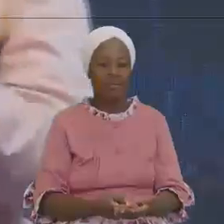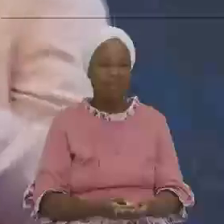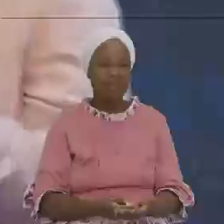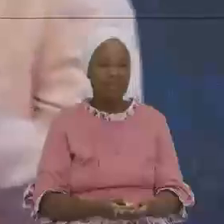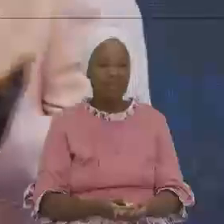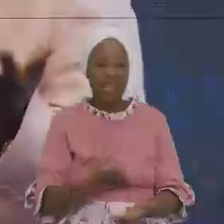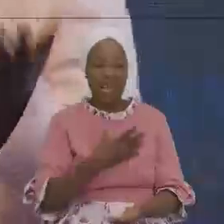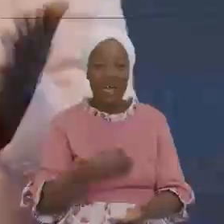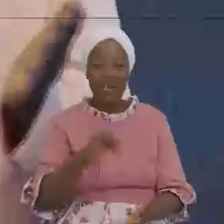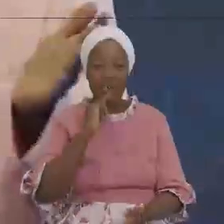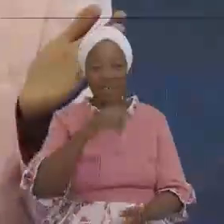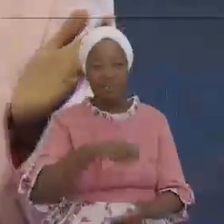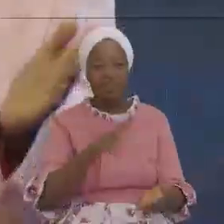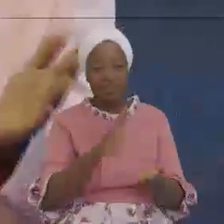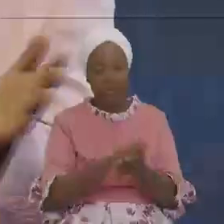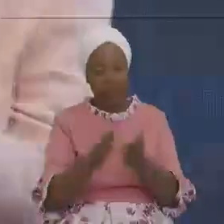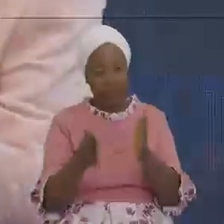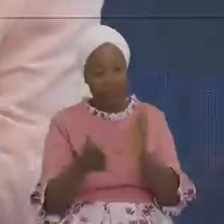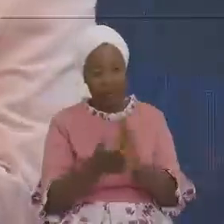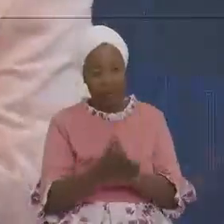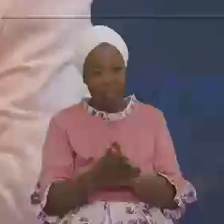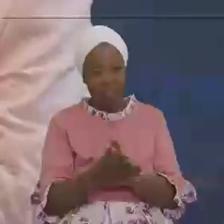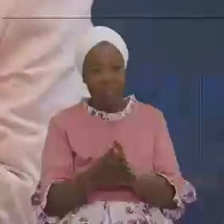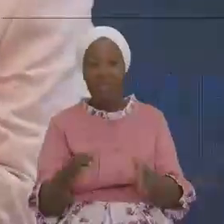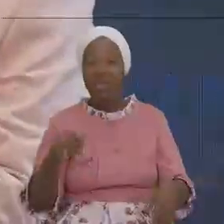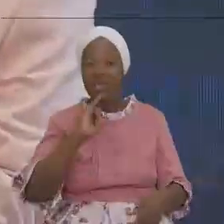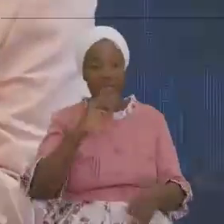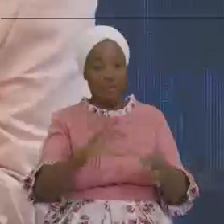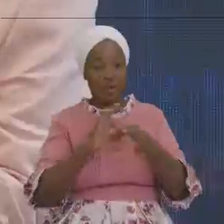and it's become the habitation of devils,